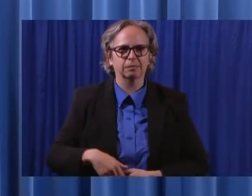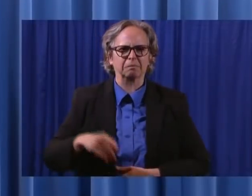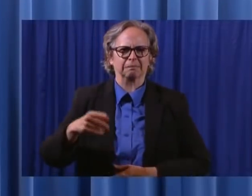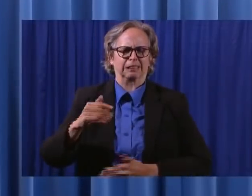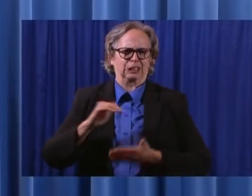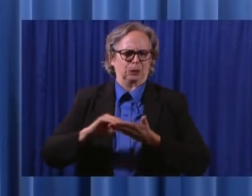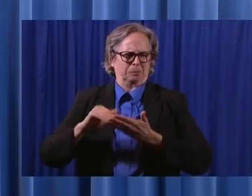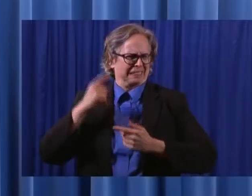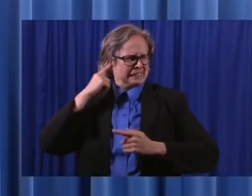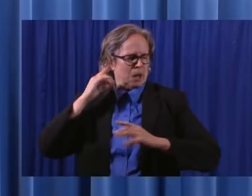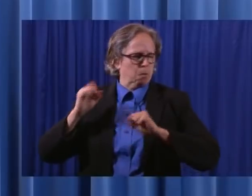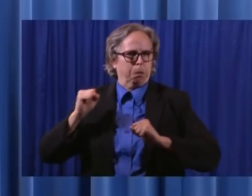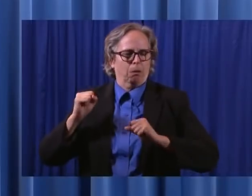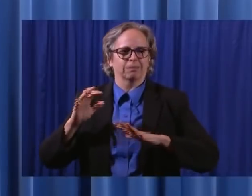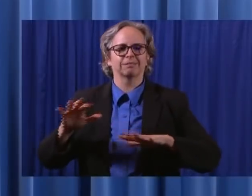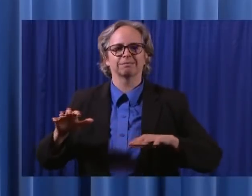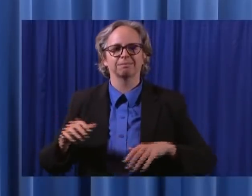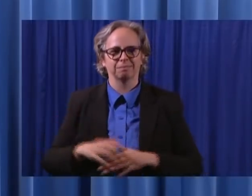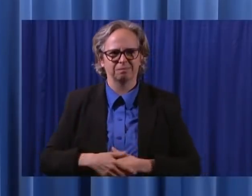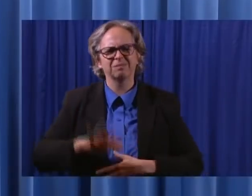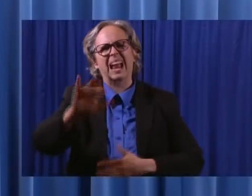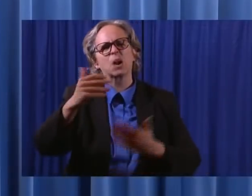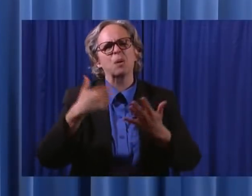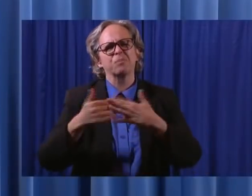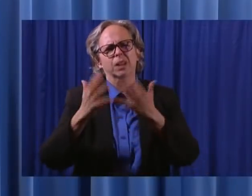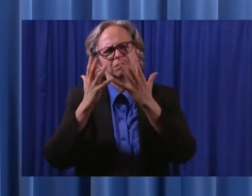On a very sad note,